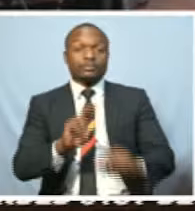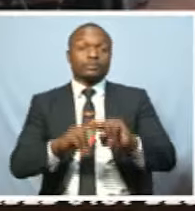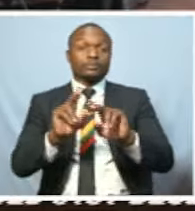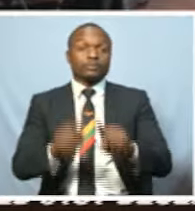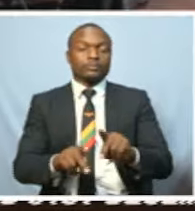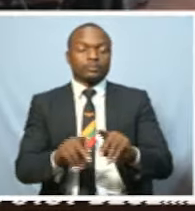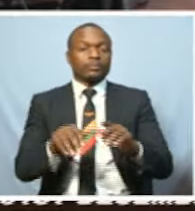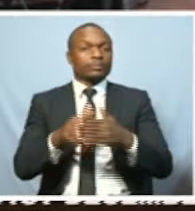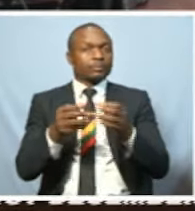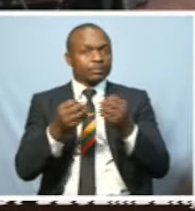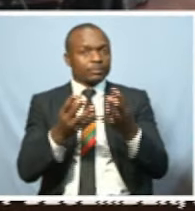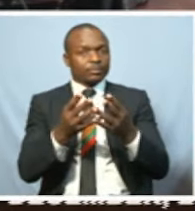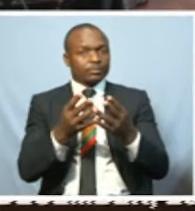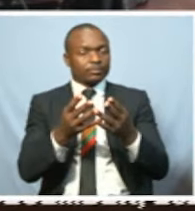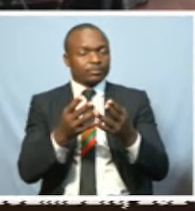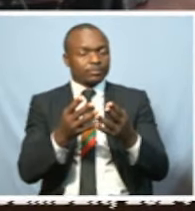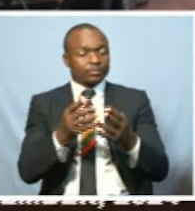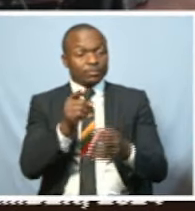How many are you in the office?